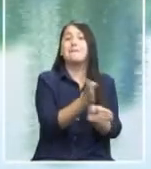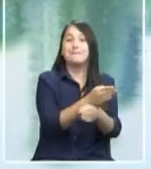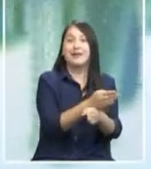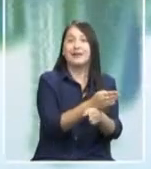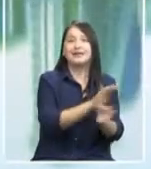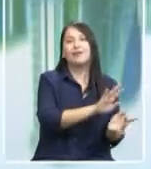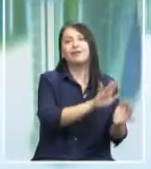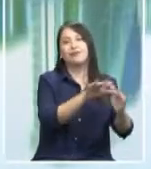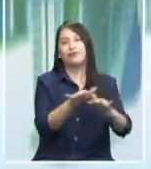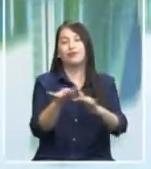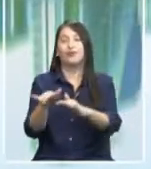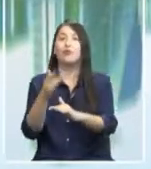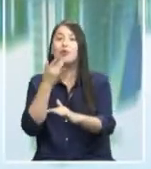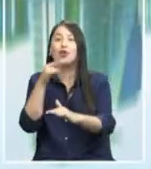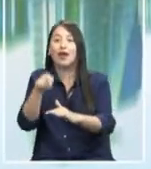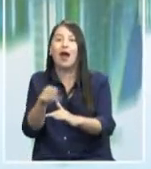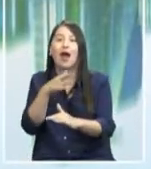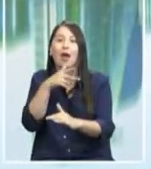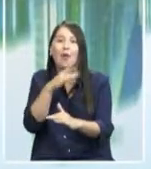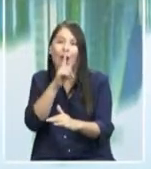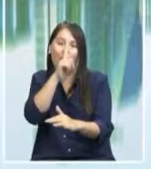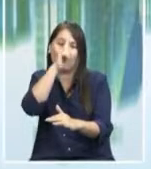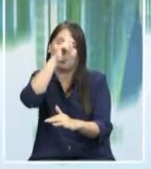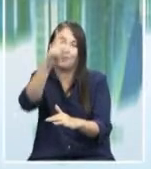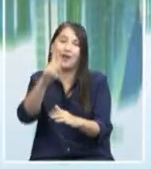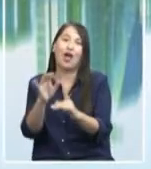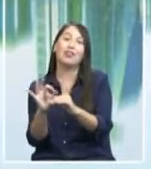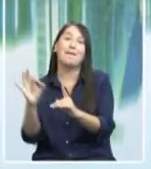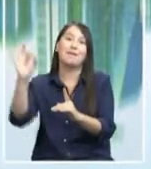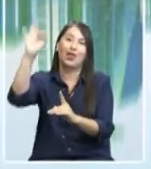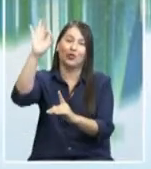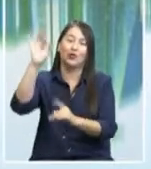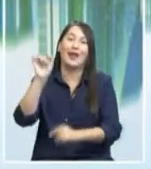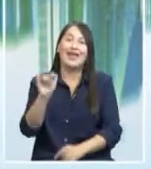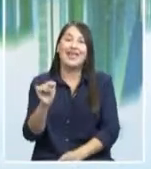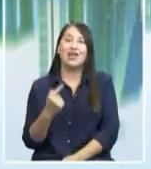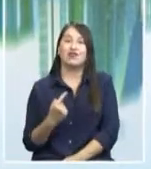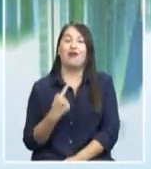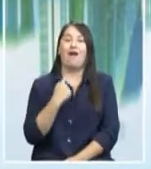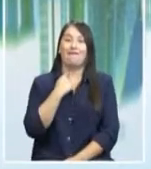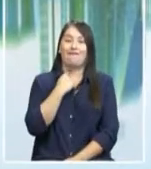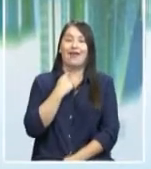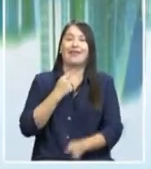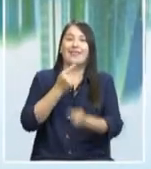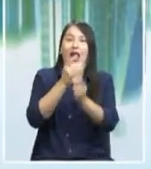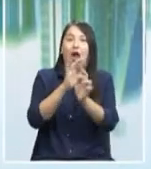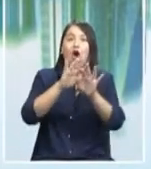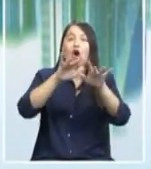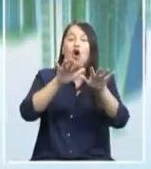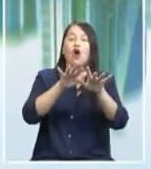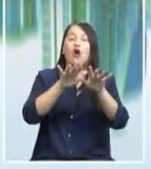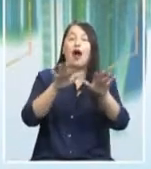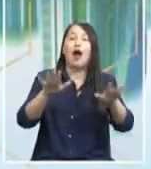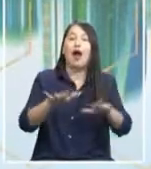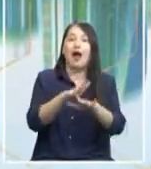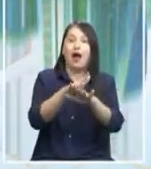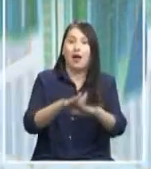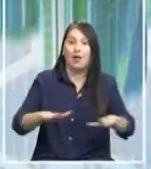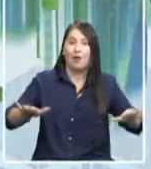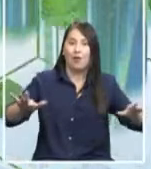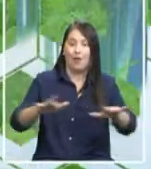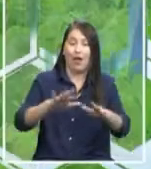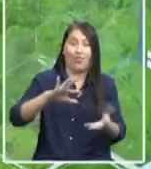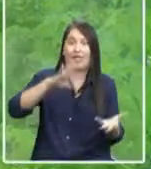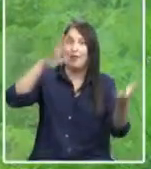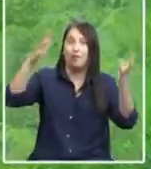for the world ocean, that the fisheries in the tropics are going to suffer a lot,